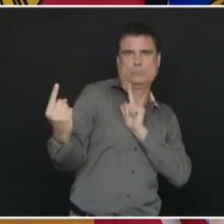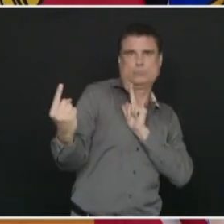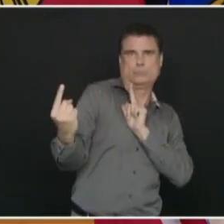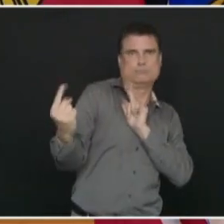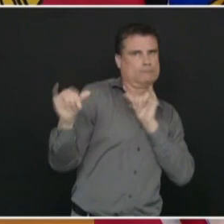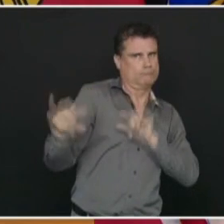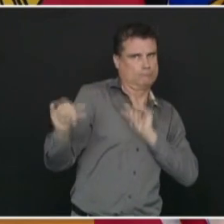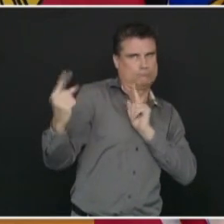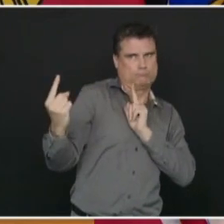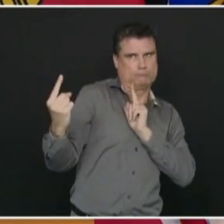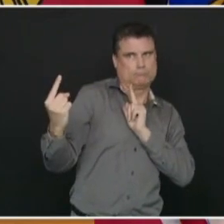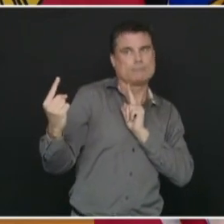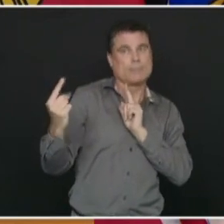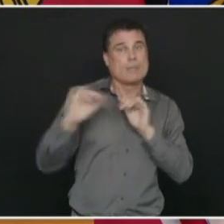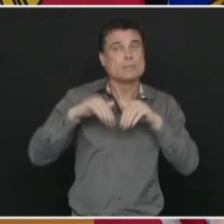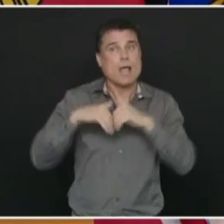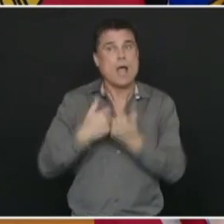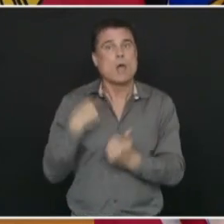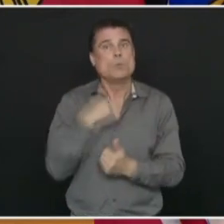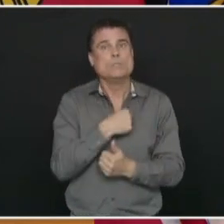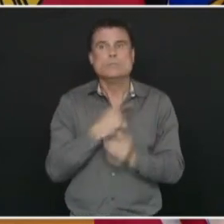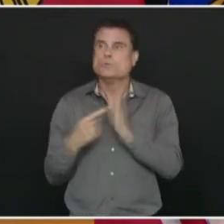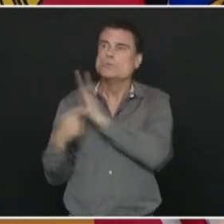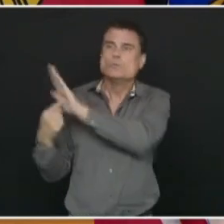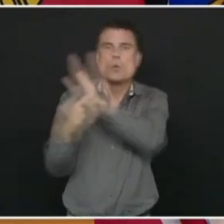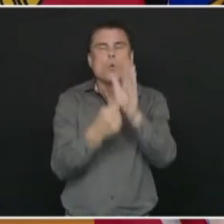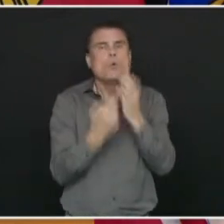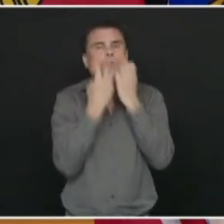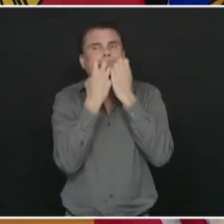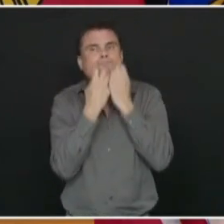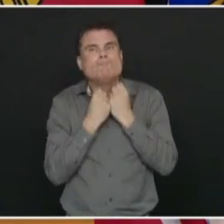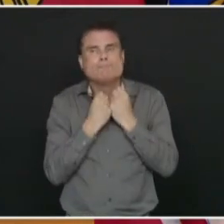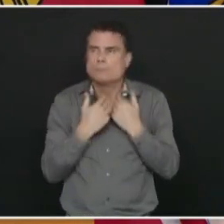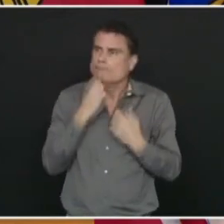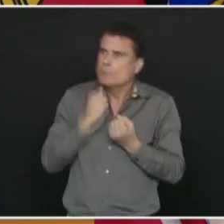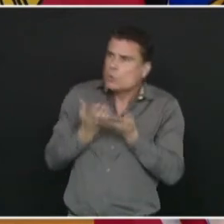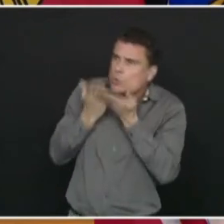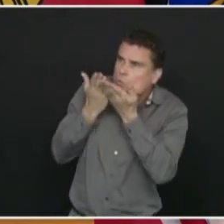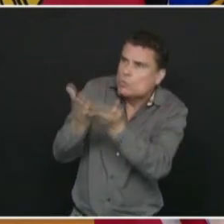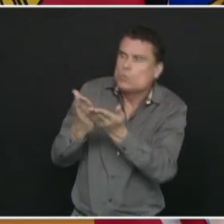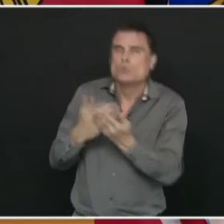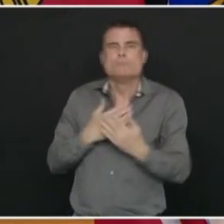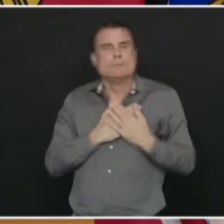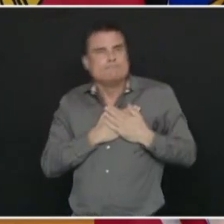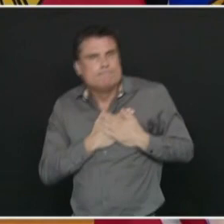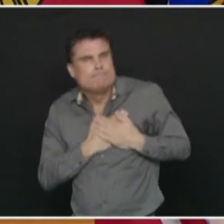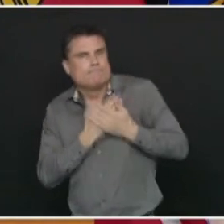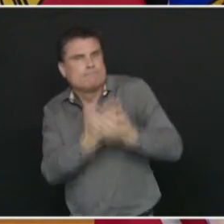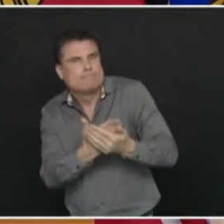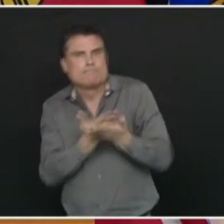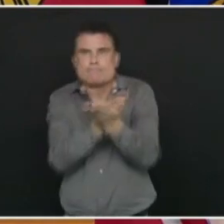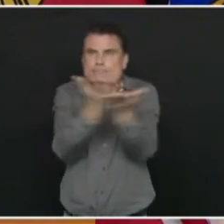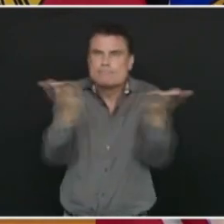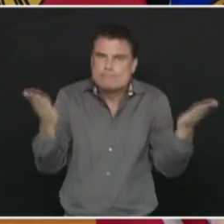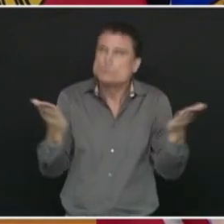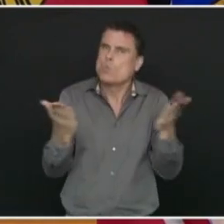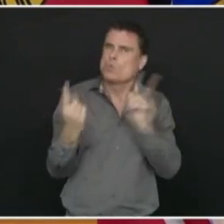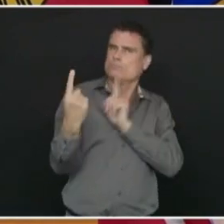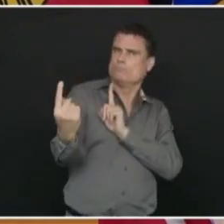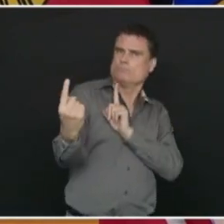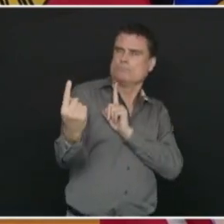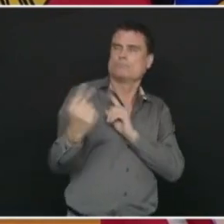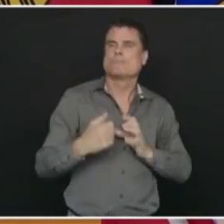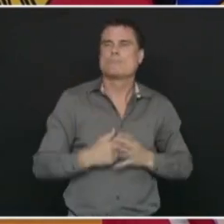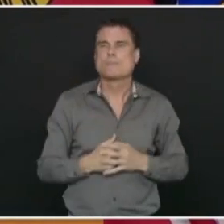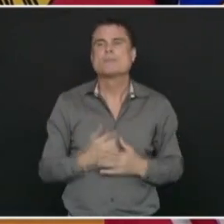understand retrospectively what's been happening in our communities. And there's a lot of work being done on that. The BC CDC is working